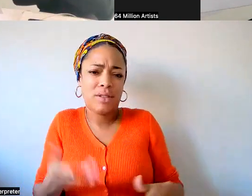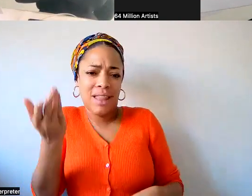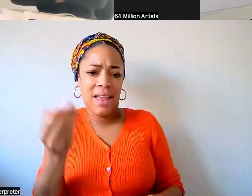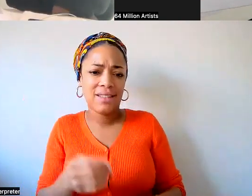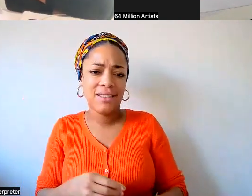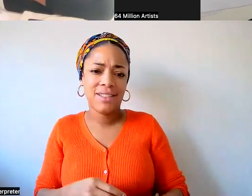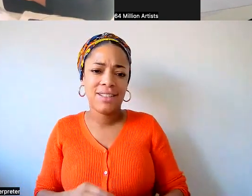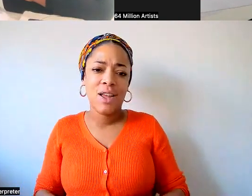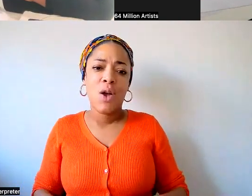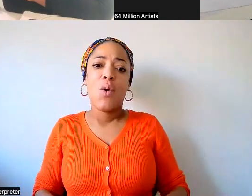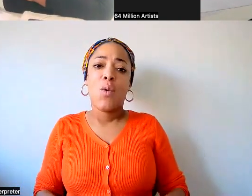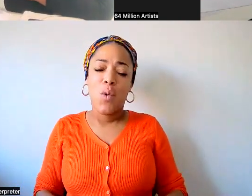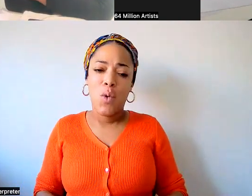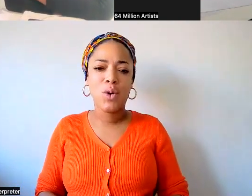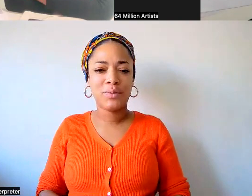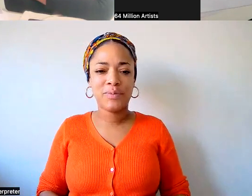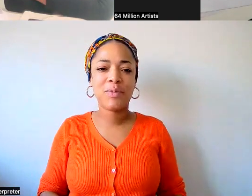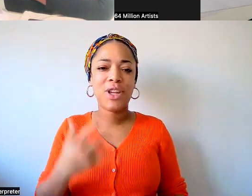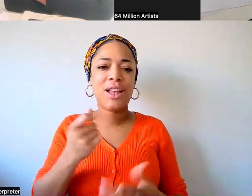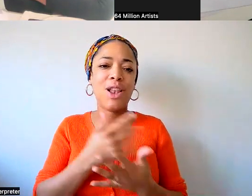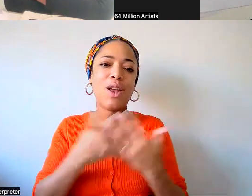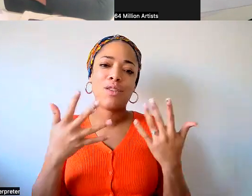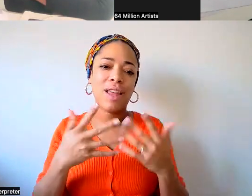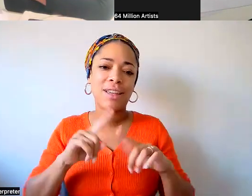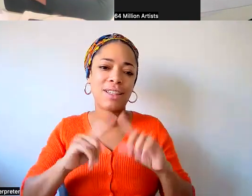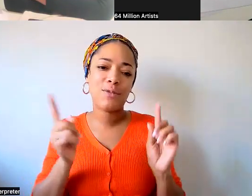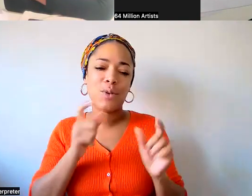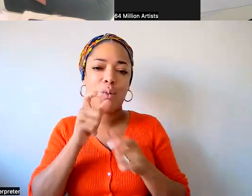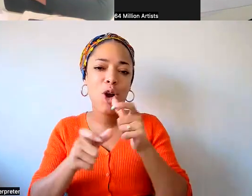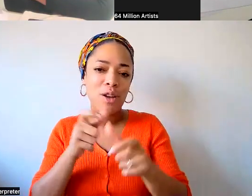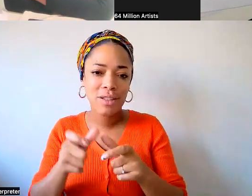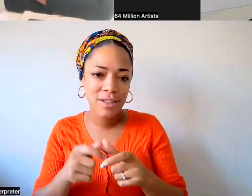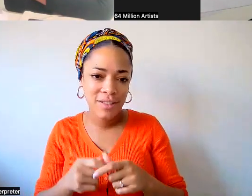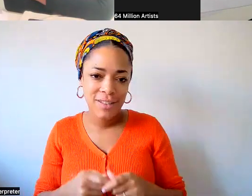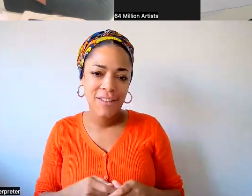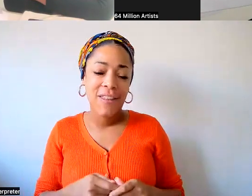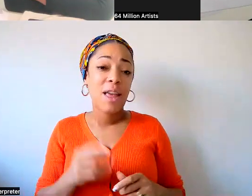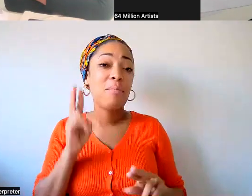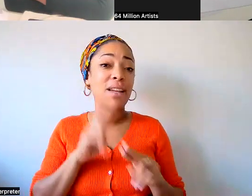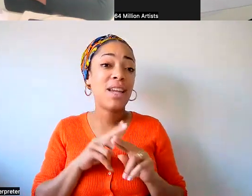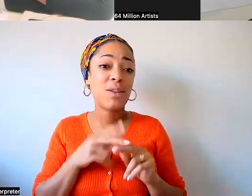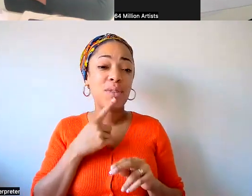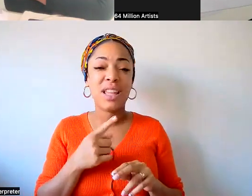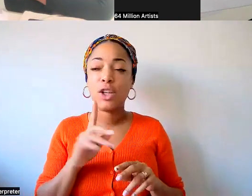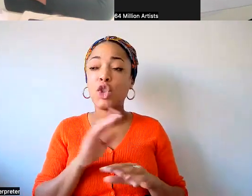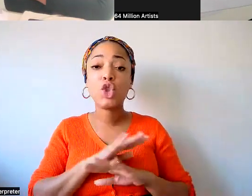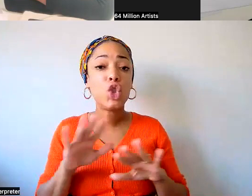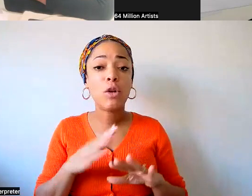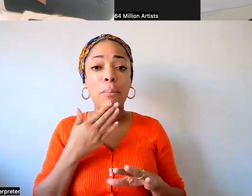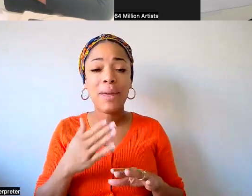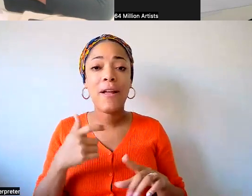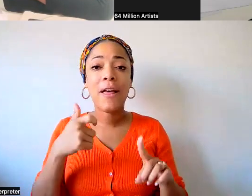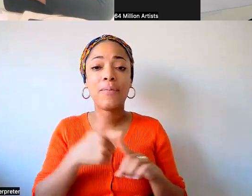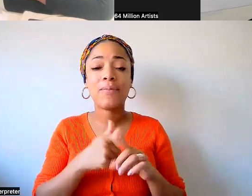She had lots of others. And my dad as well. So my dad would say, don't be a knacker. I'd say, what's a knacker? And that's clever